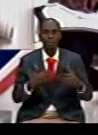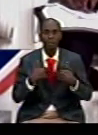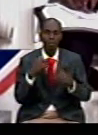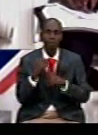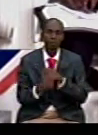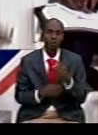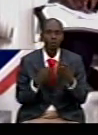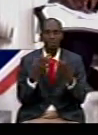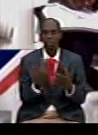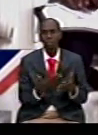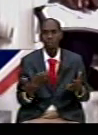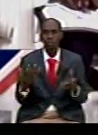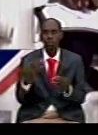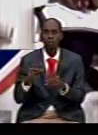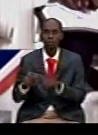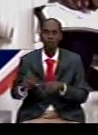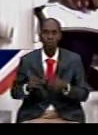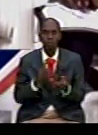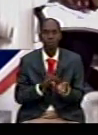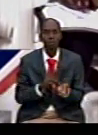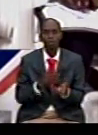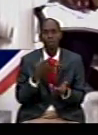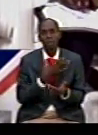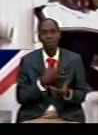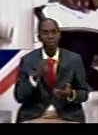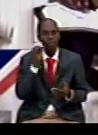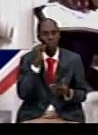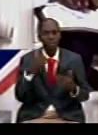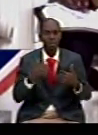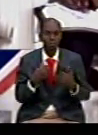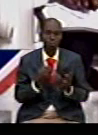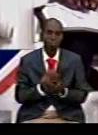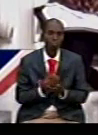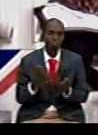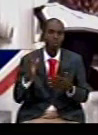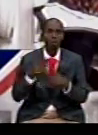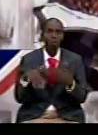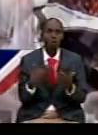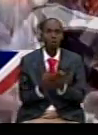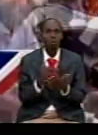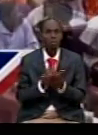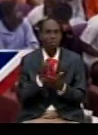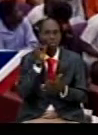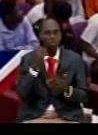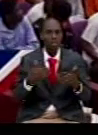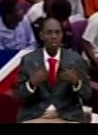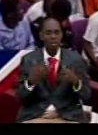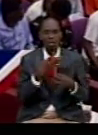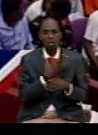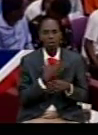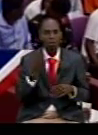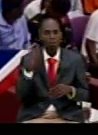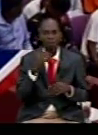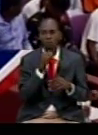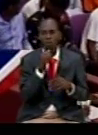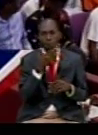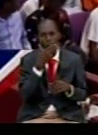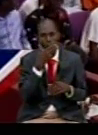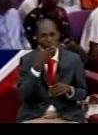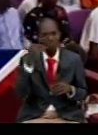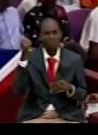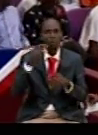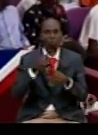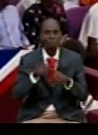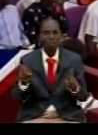things of many physicians and had spent all that she had and was nothing bettered but rather